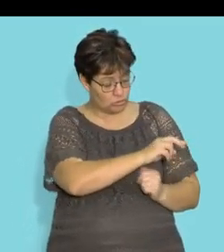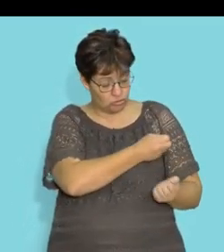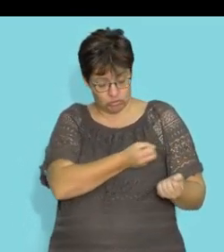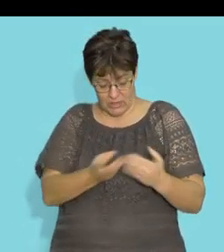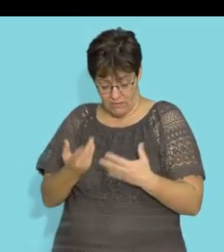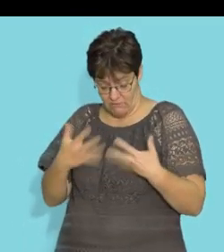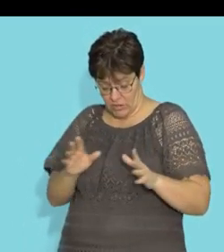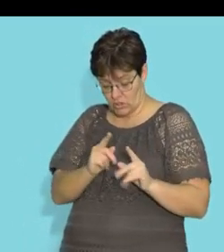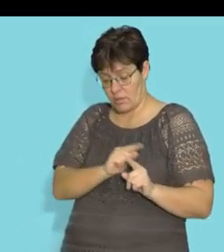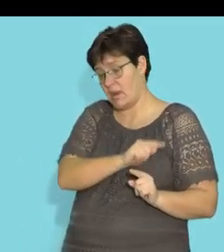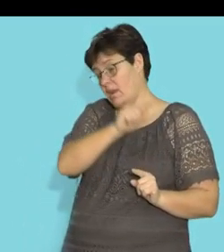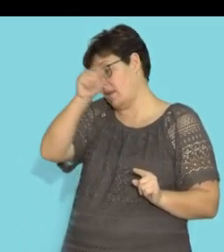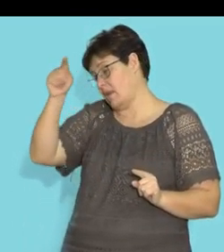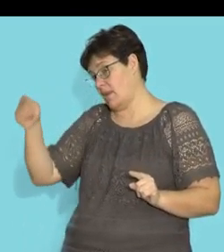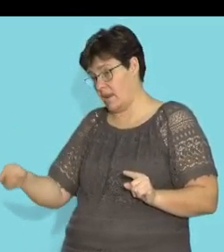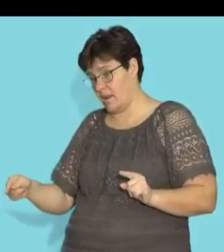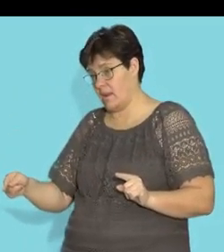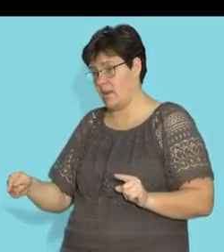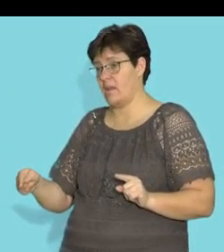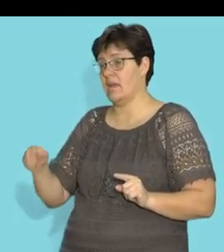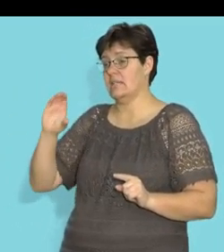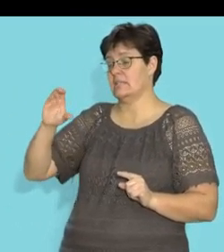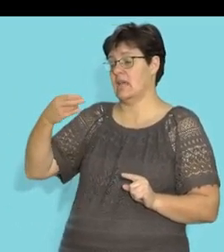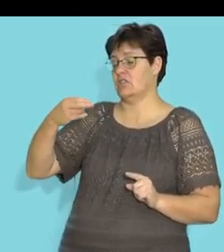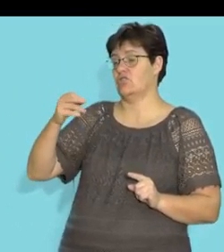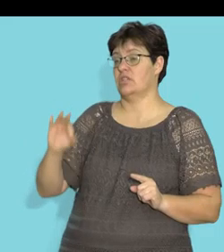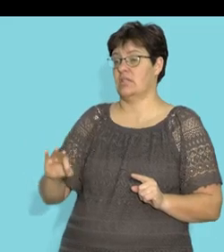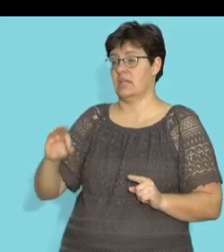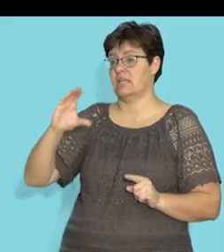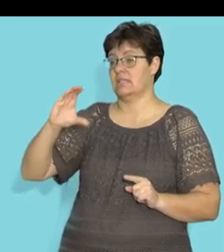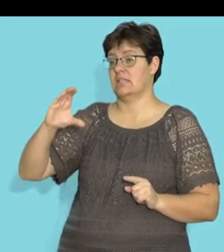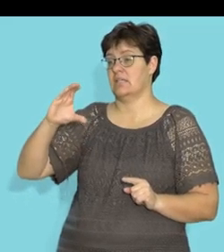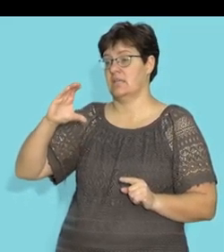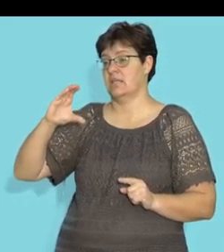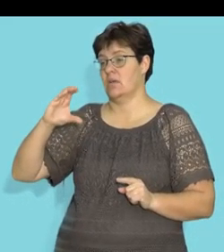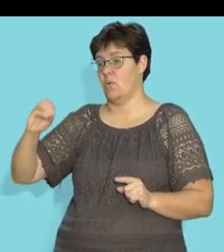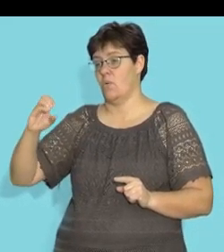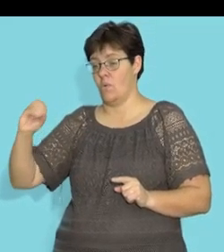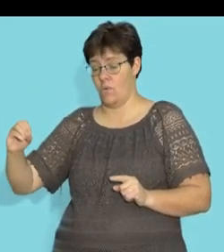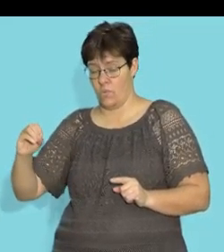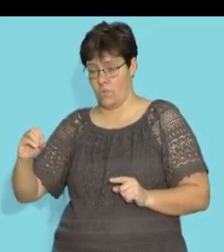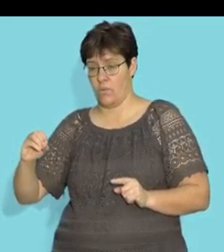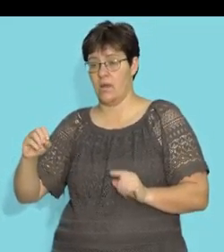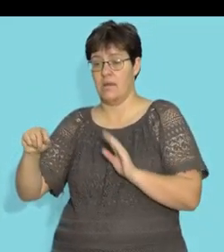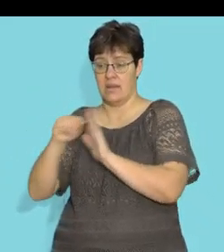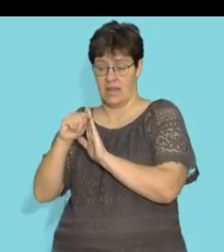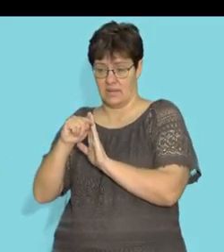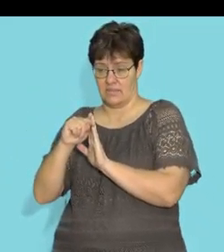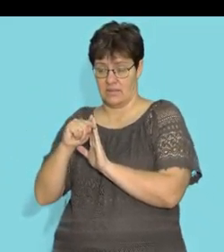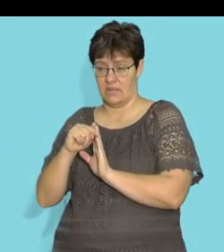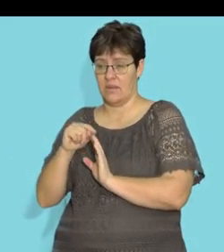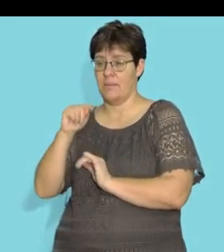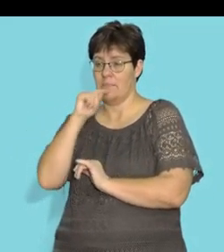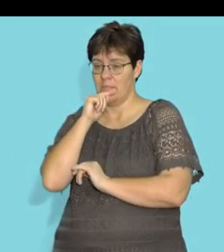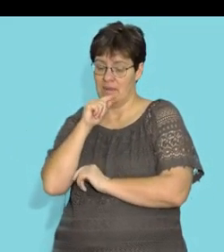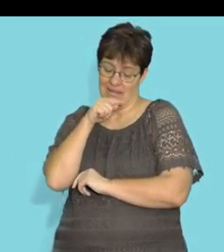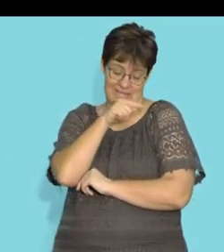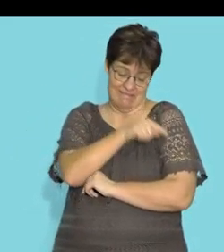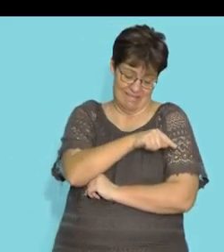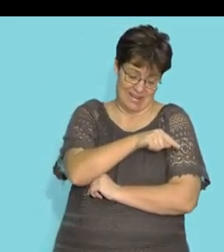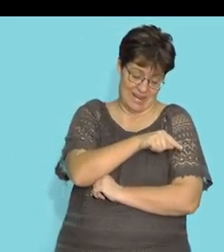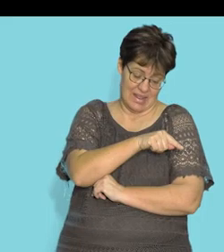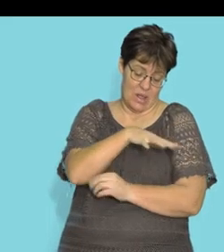acid will react with a base. But what will happen here is when your acid transfers the